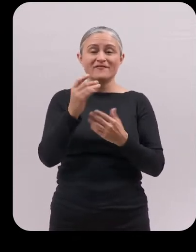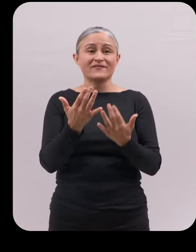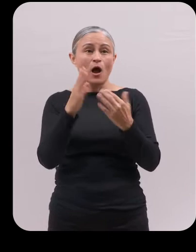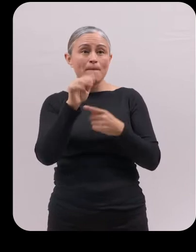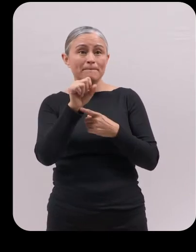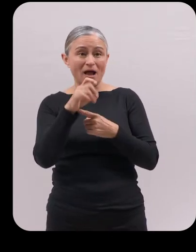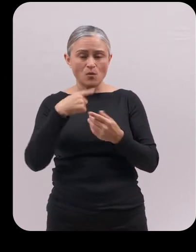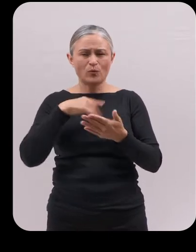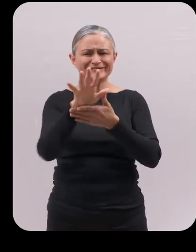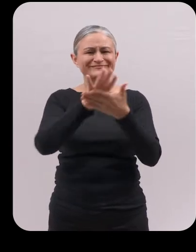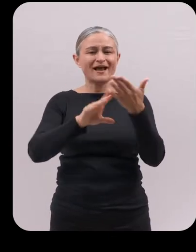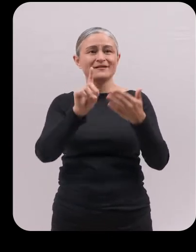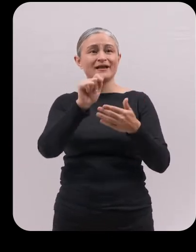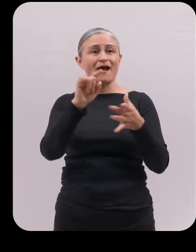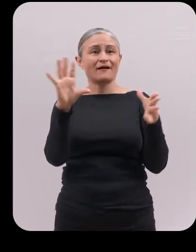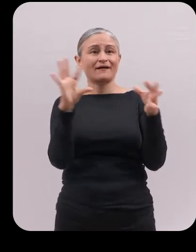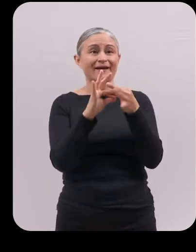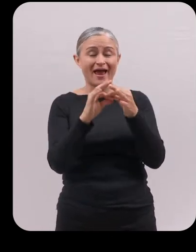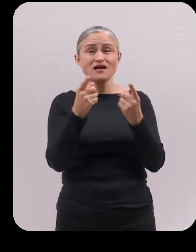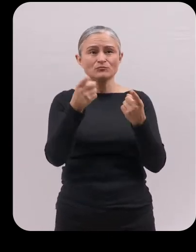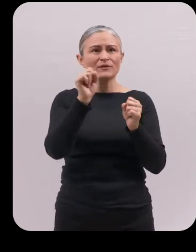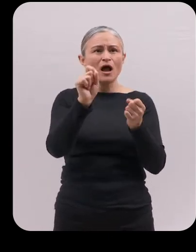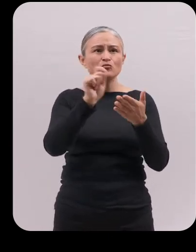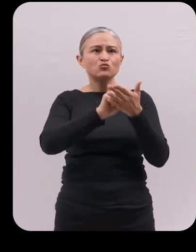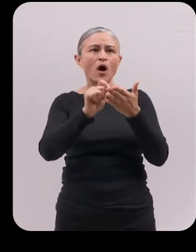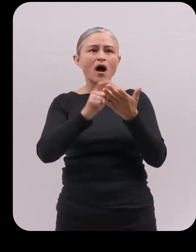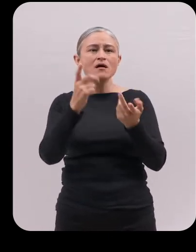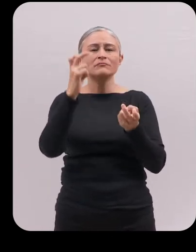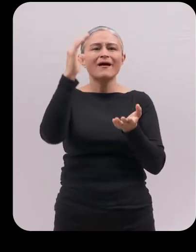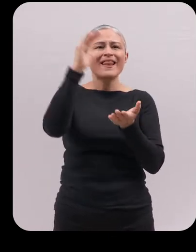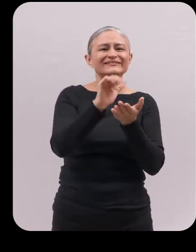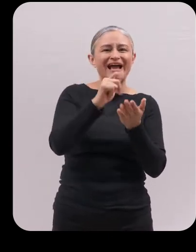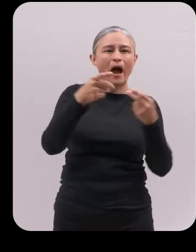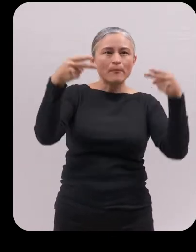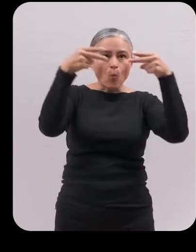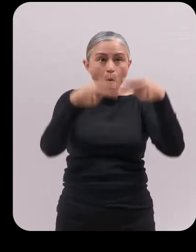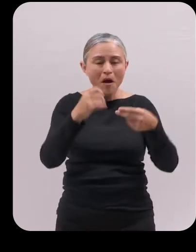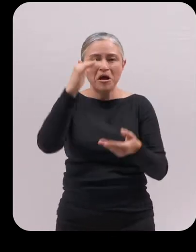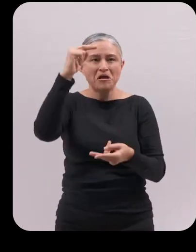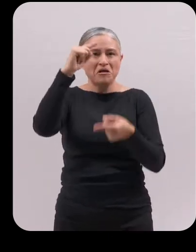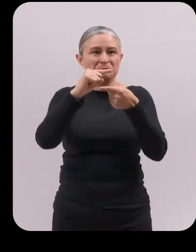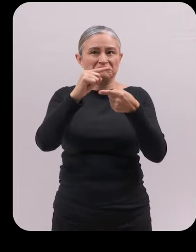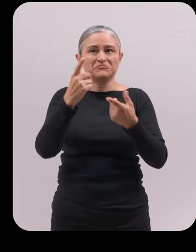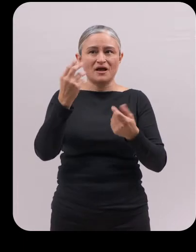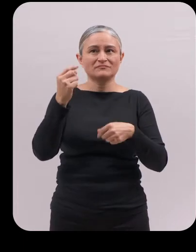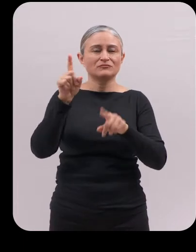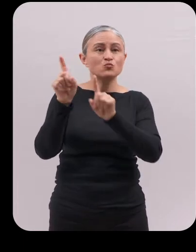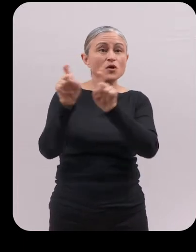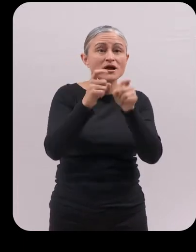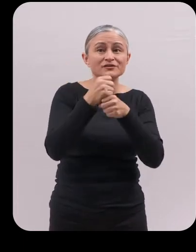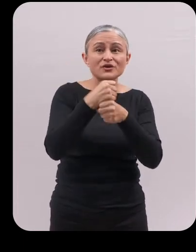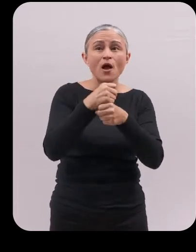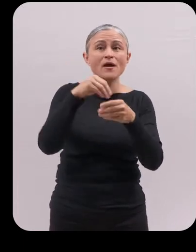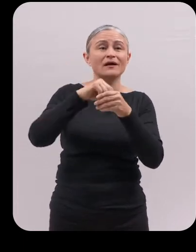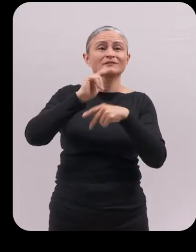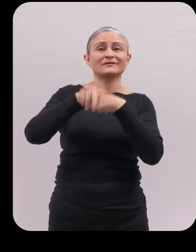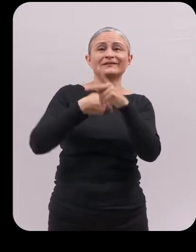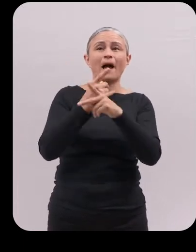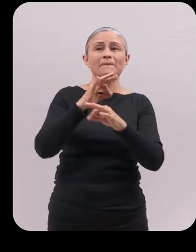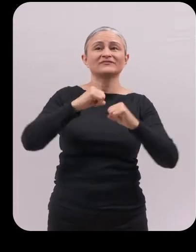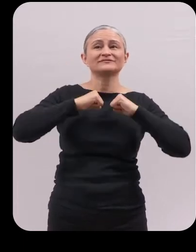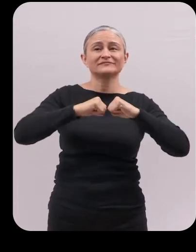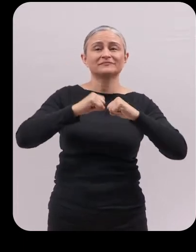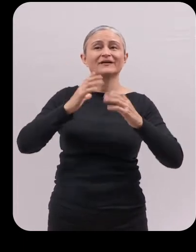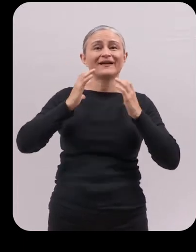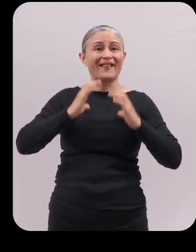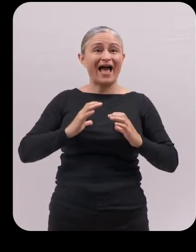designed Data Connect so you'll be writing far less app code than before. Your queries are generated into type-safe client-side code,